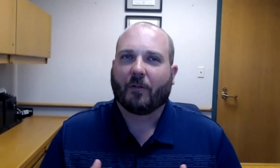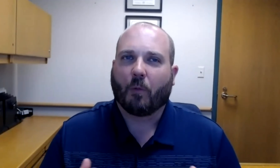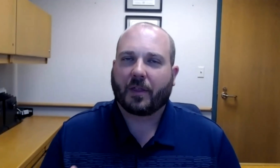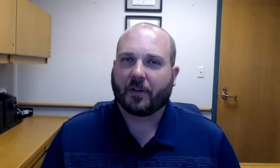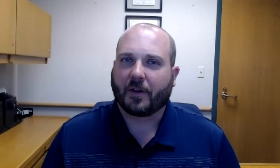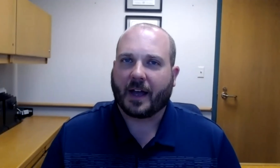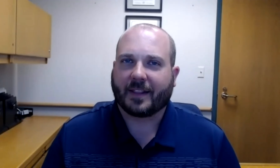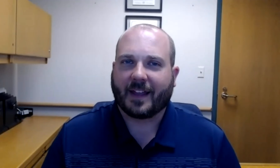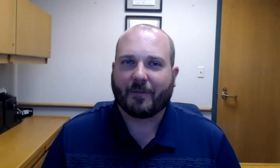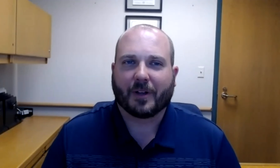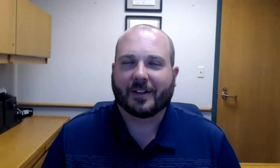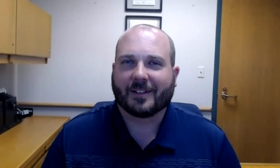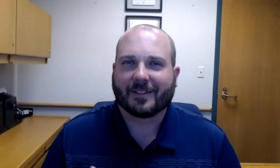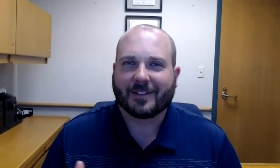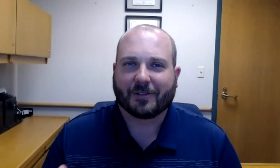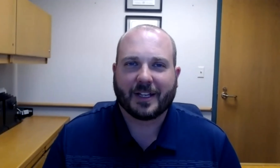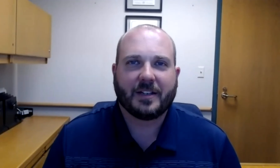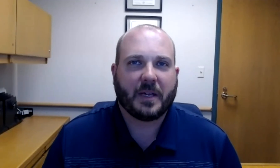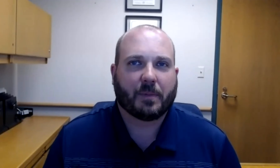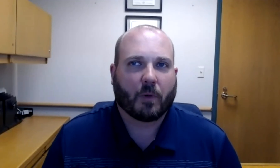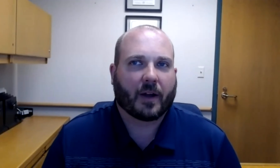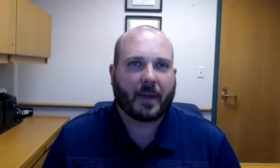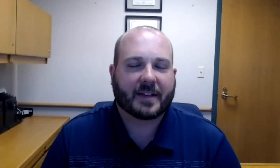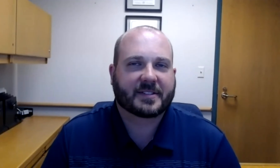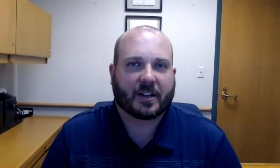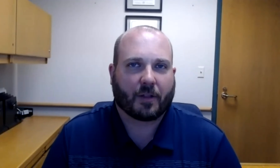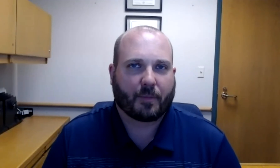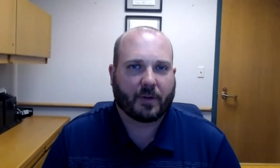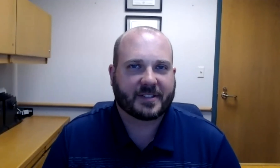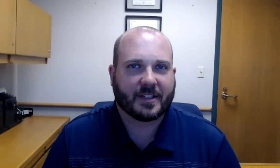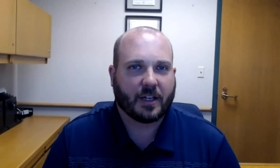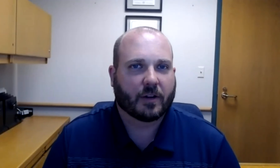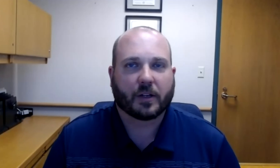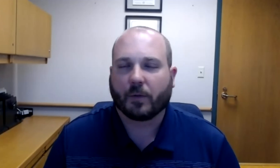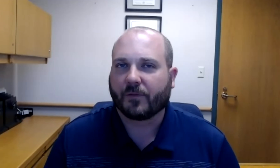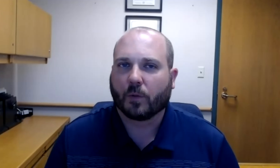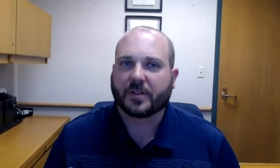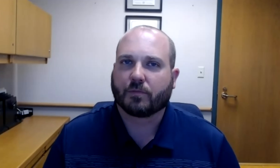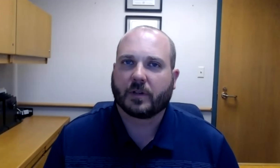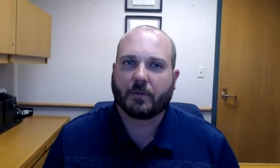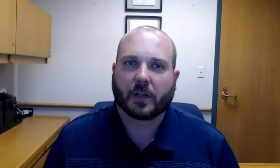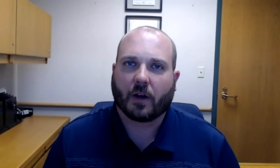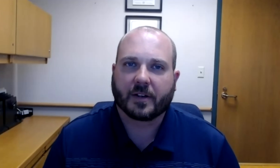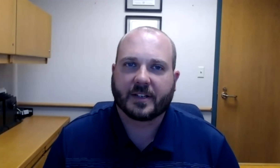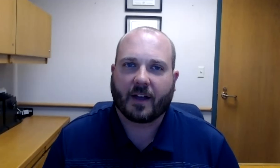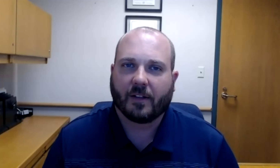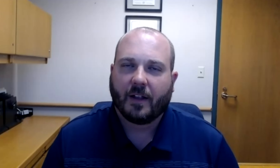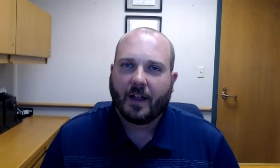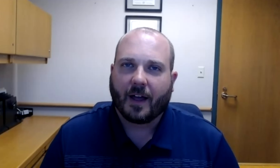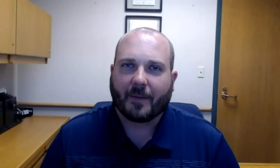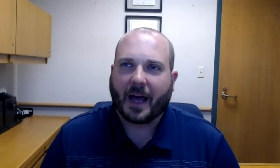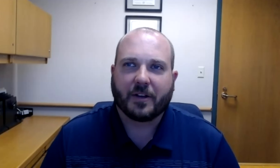Now, whether or not that will, lead to people wearing masks at other points of the year and going forward is really, really hard to